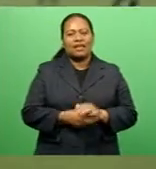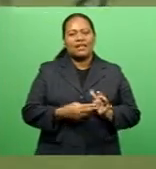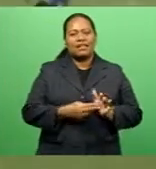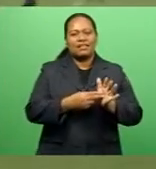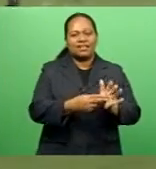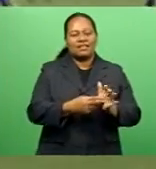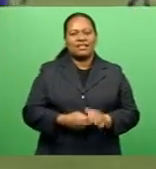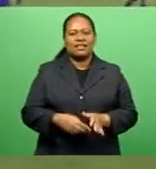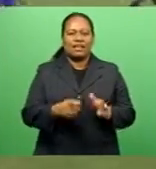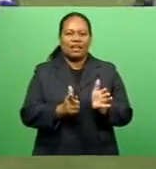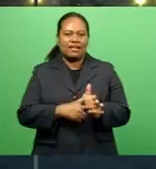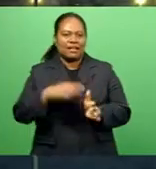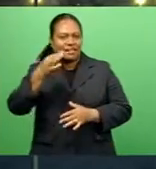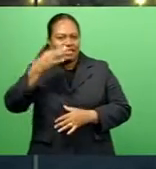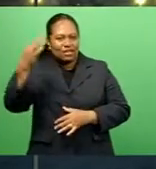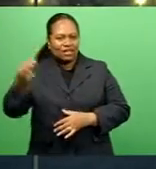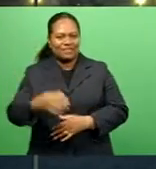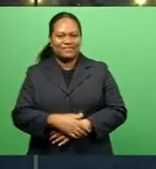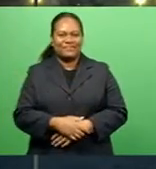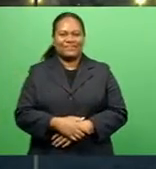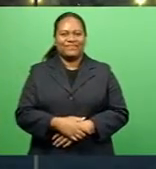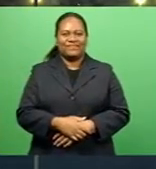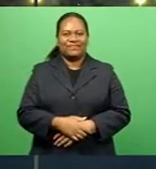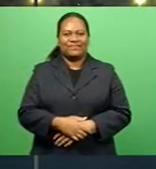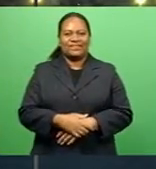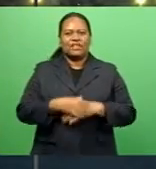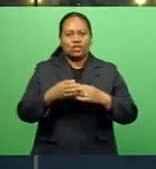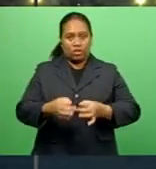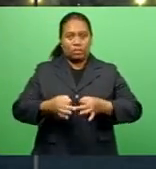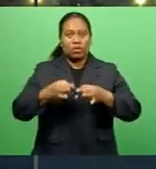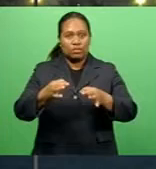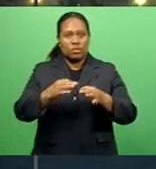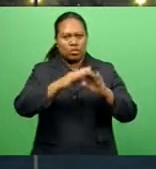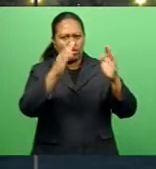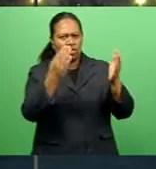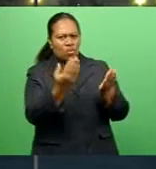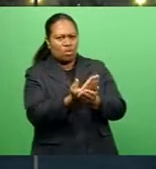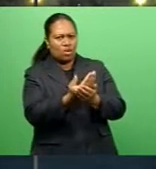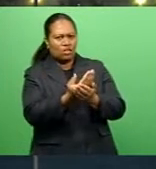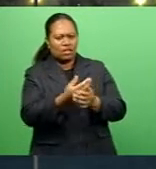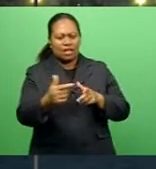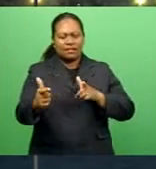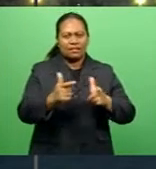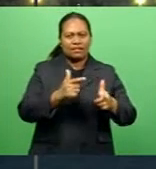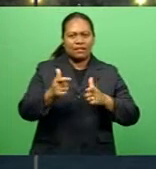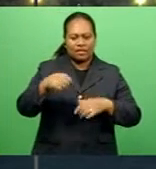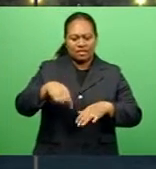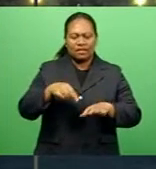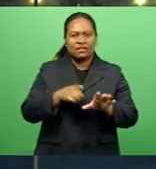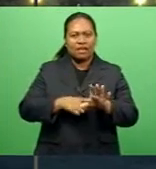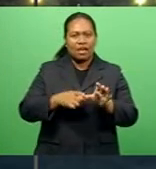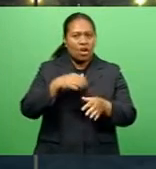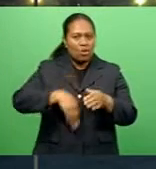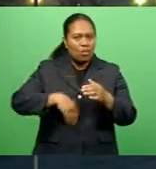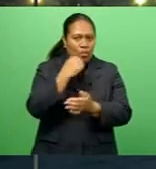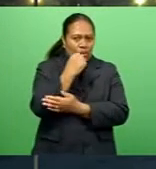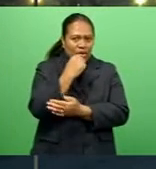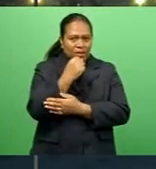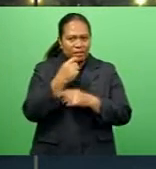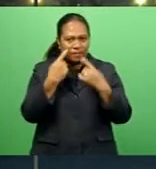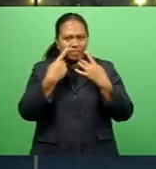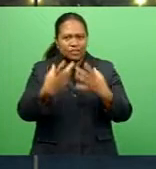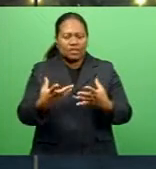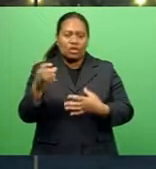Tavi, FBC Sports. With the postponement of the World Series tournament this year until October gives